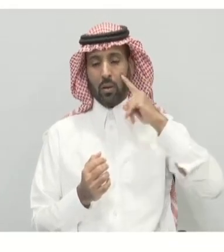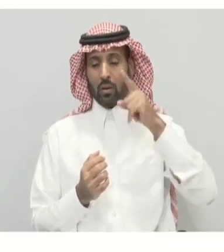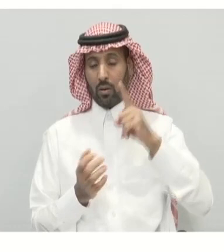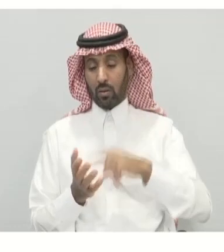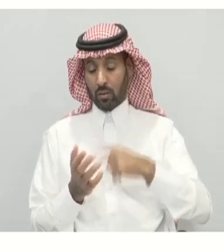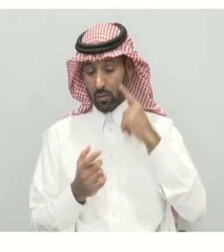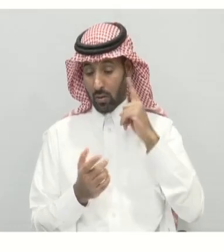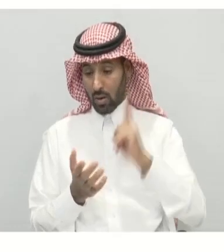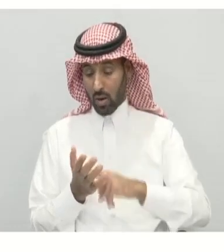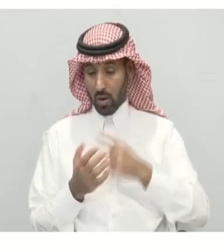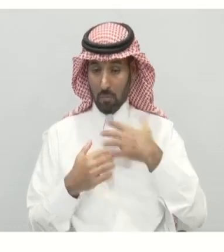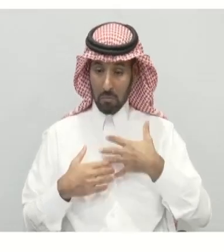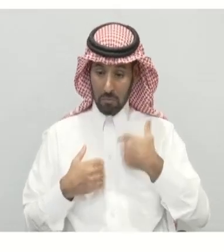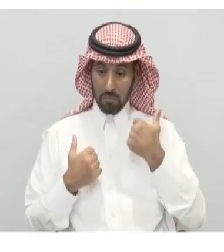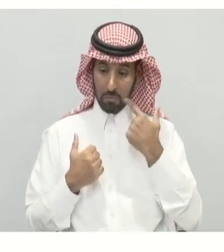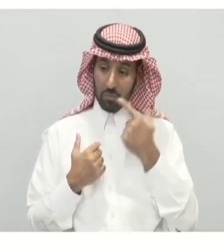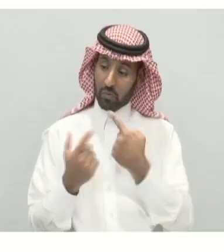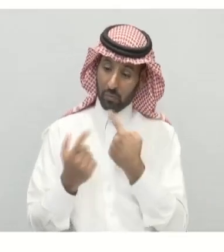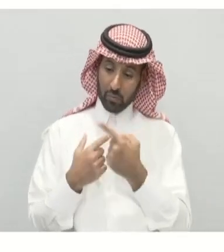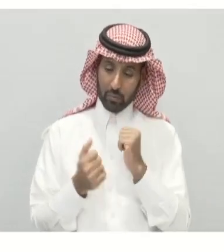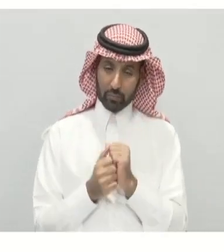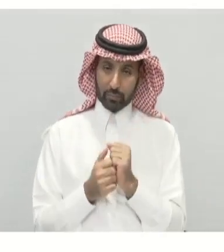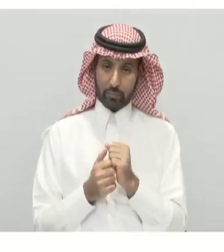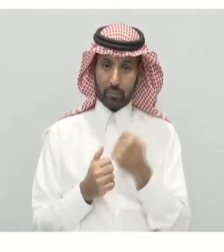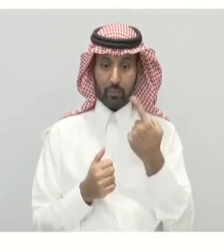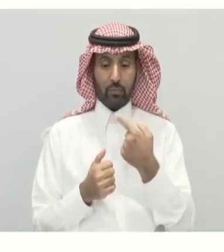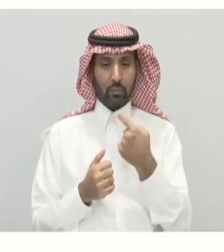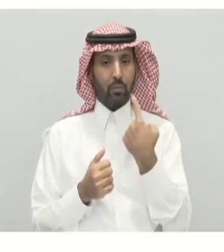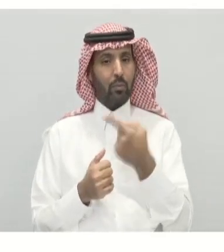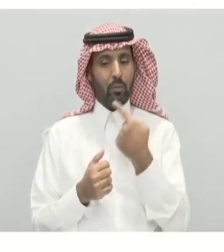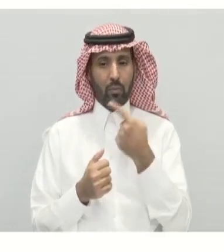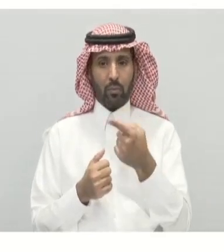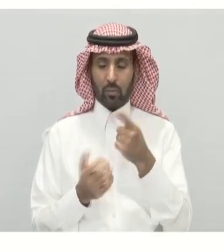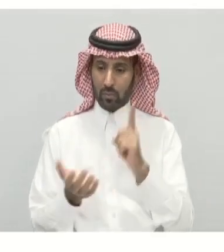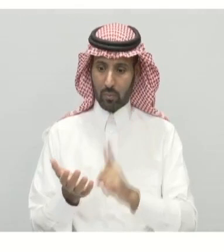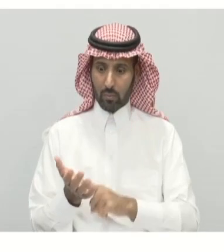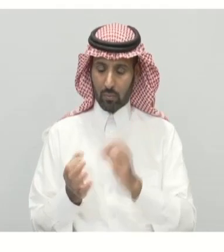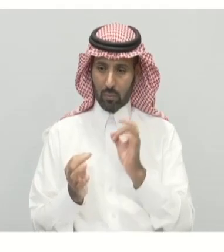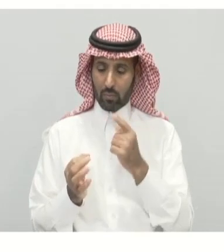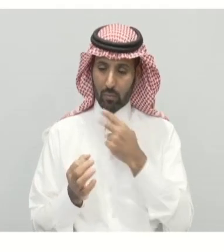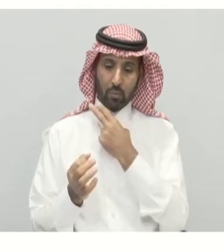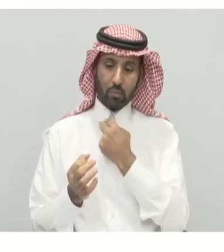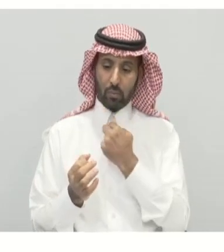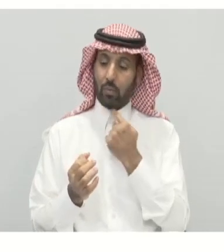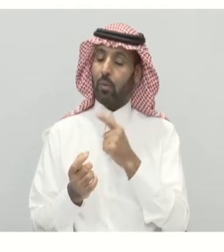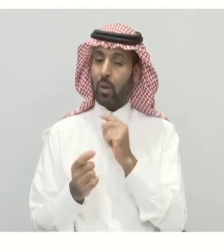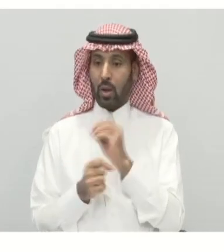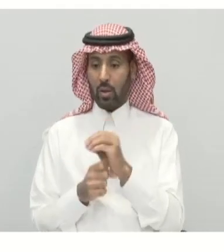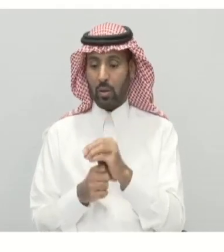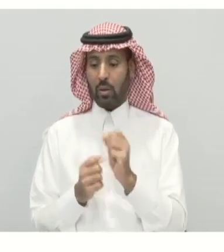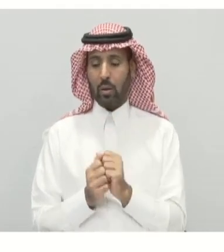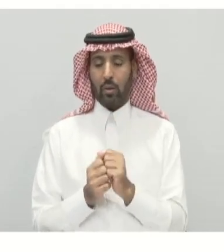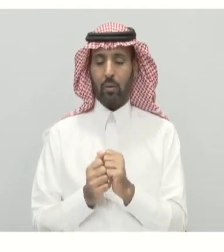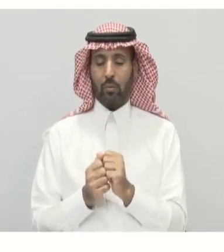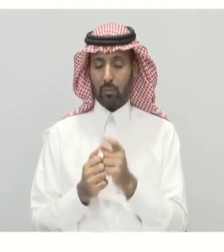be really happy if you talked to them. When do you say to be honest? To be honest, I will tell you something. To